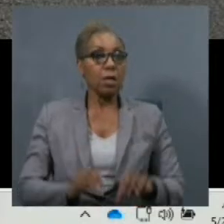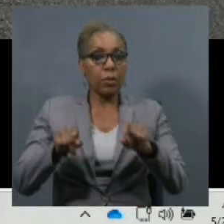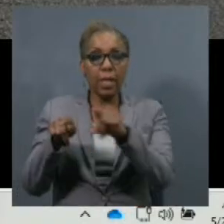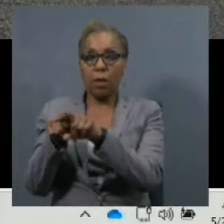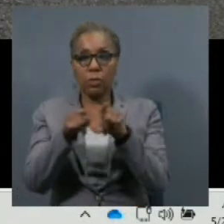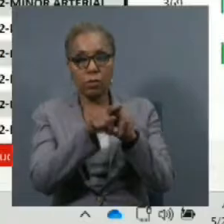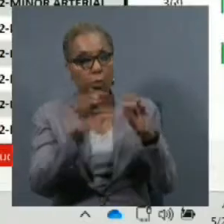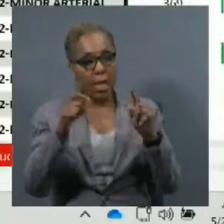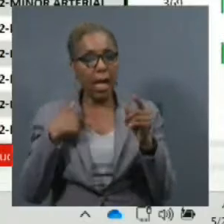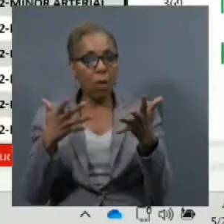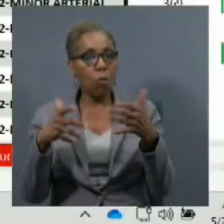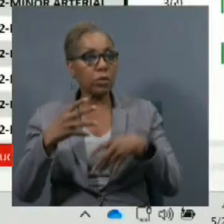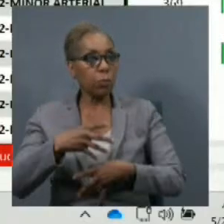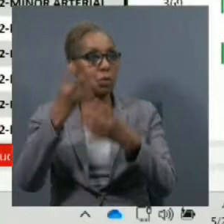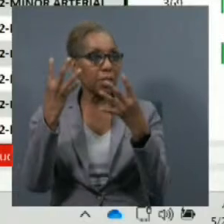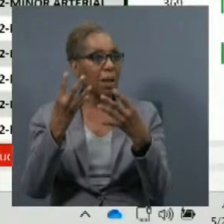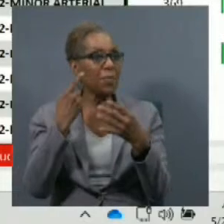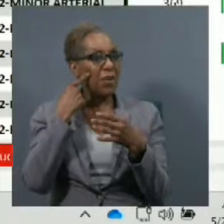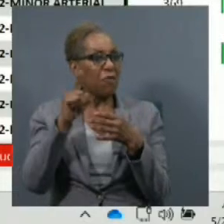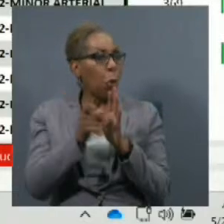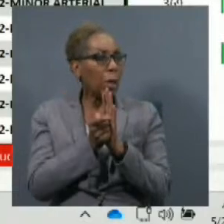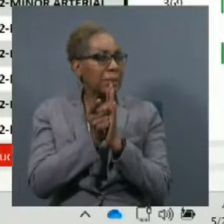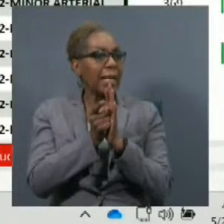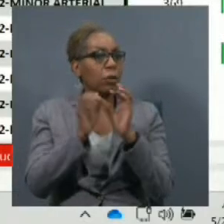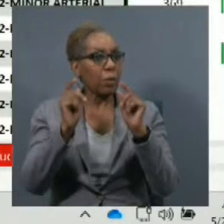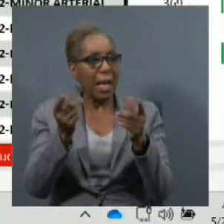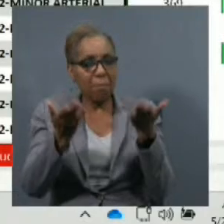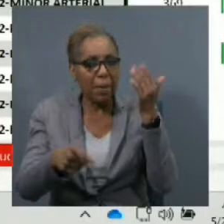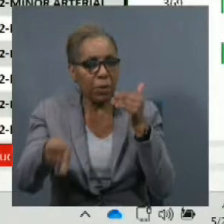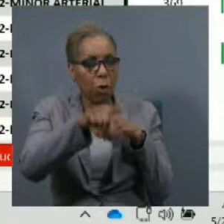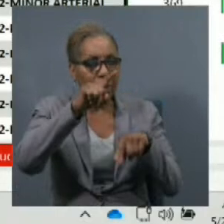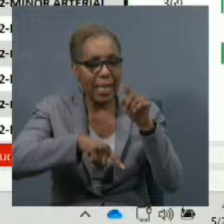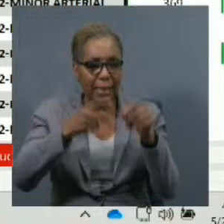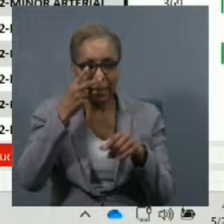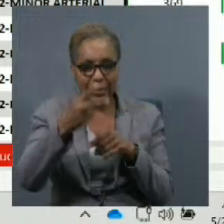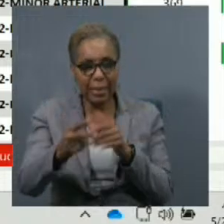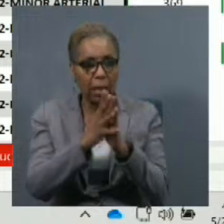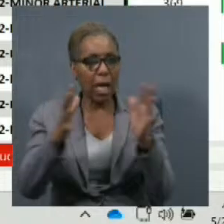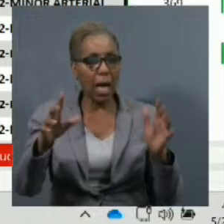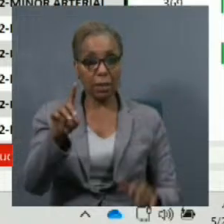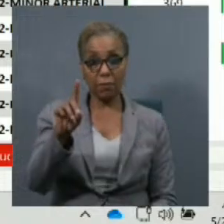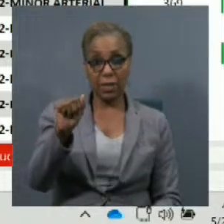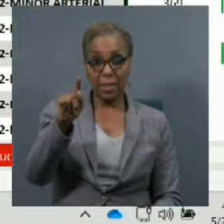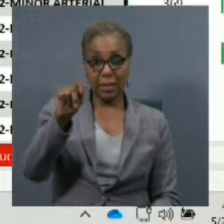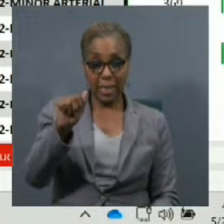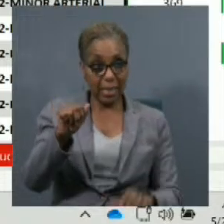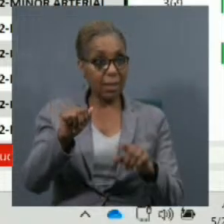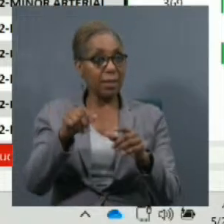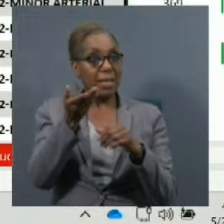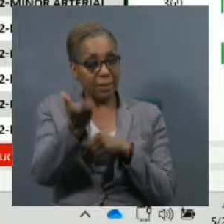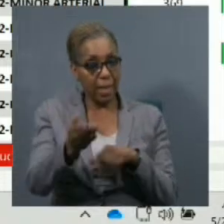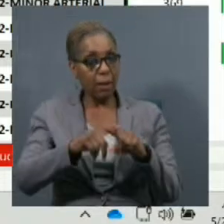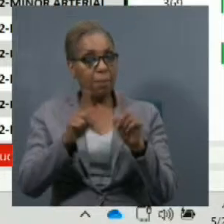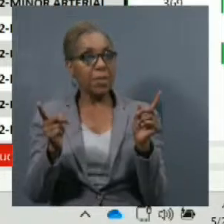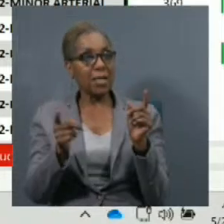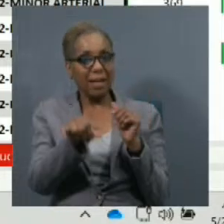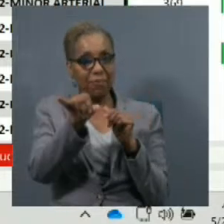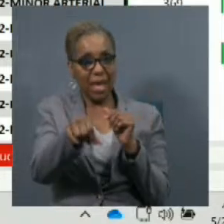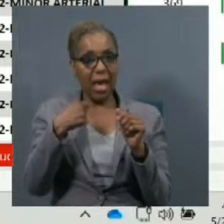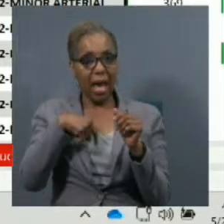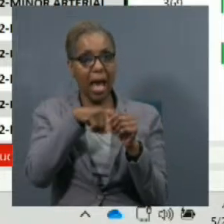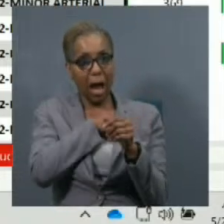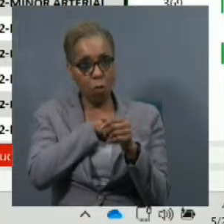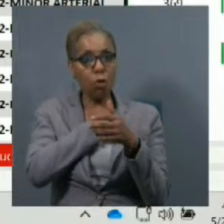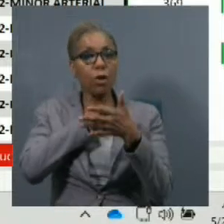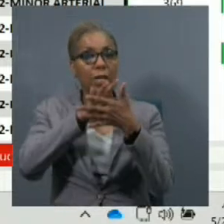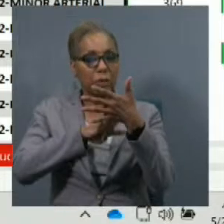Also, I want to pull this up for a second. You may not be able to see a lot of data in here, but this is our spreadsheet